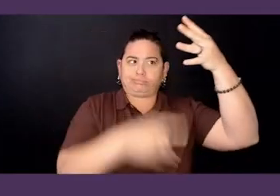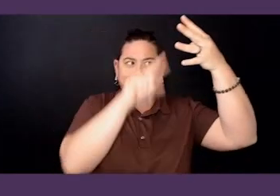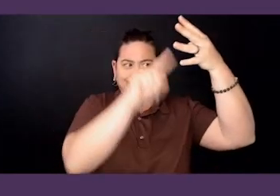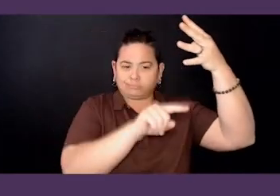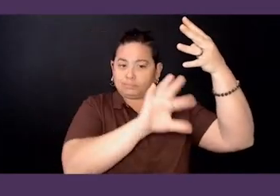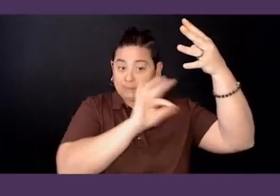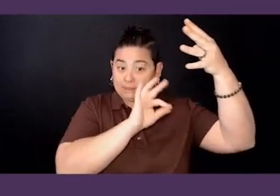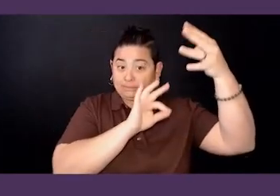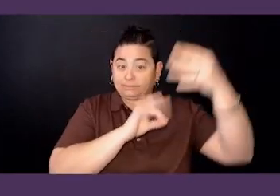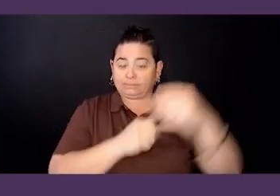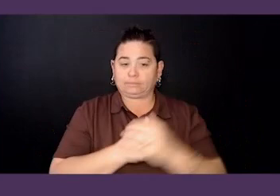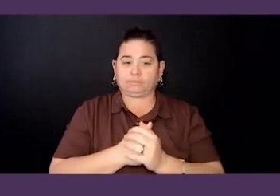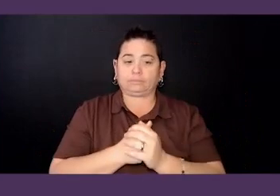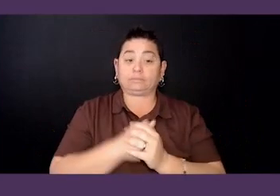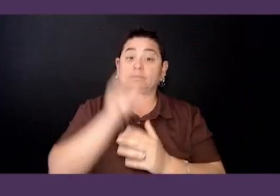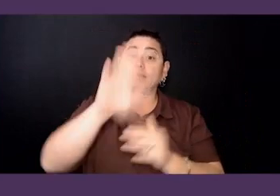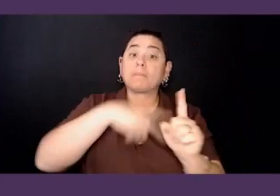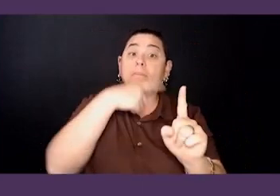categories.